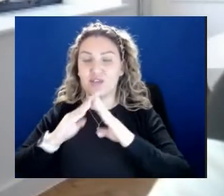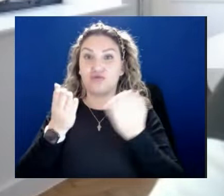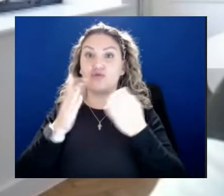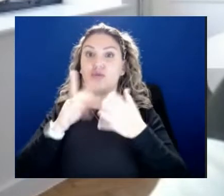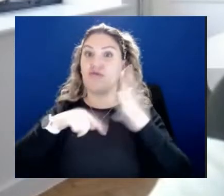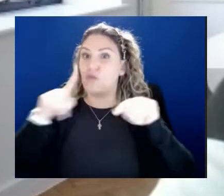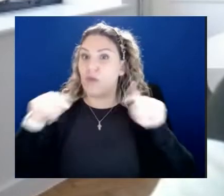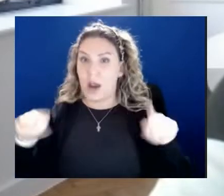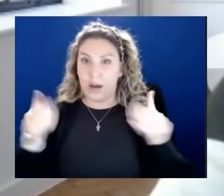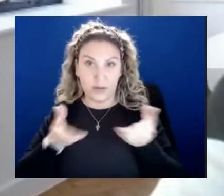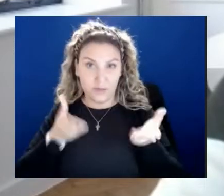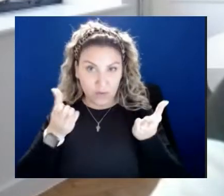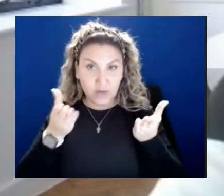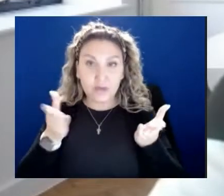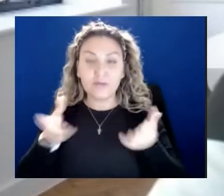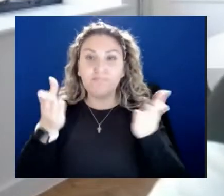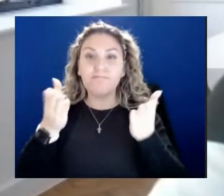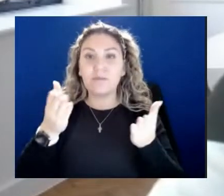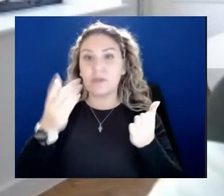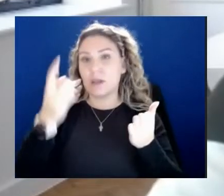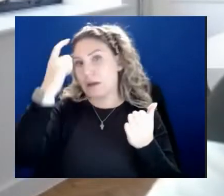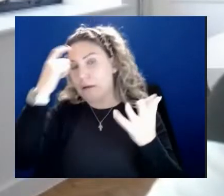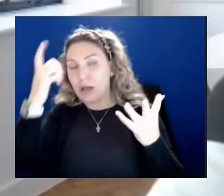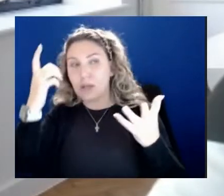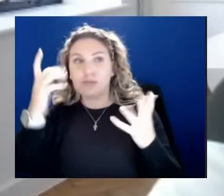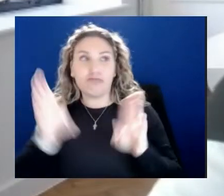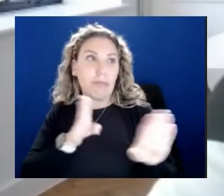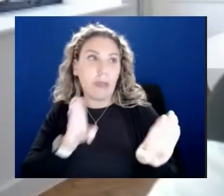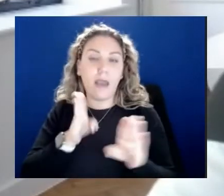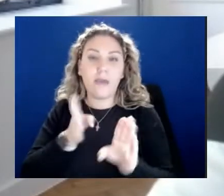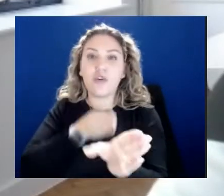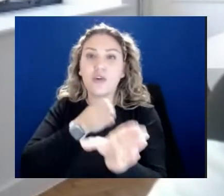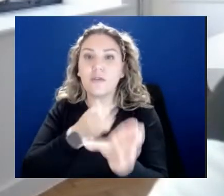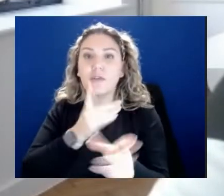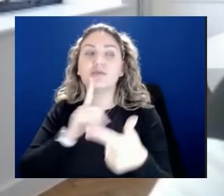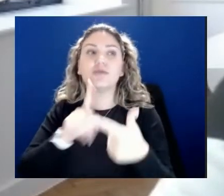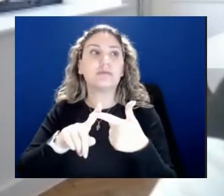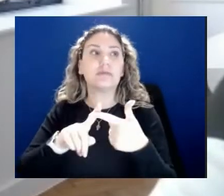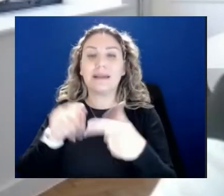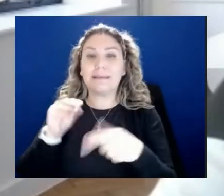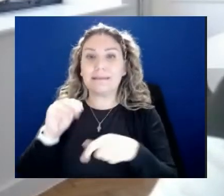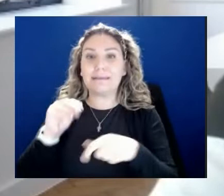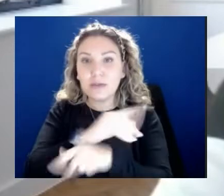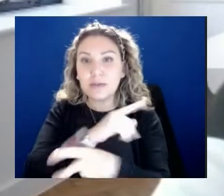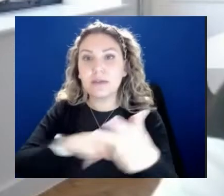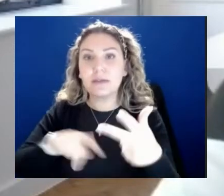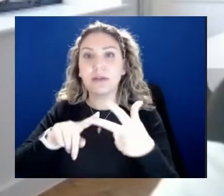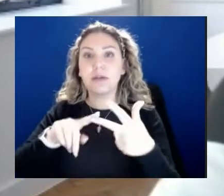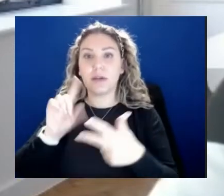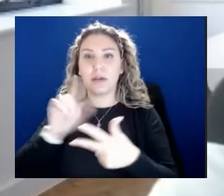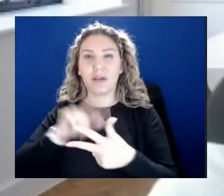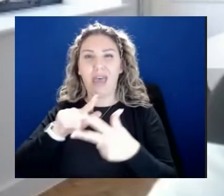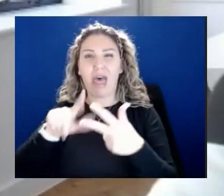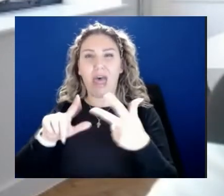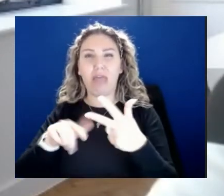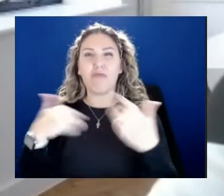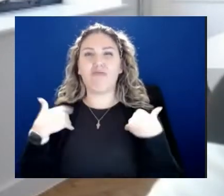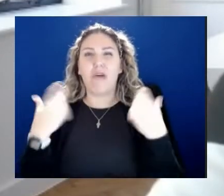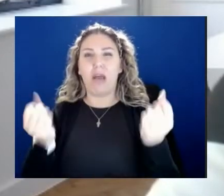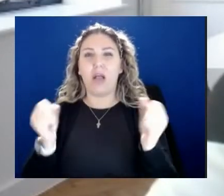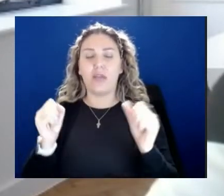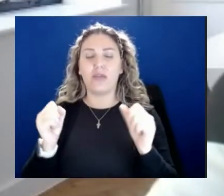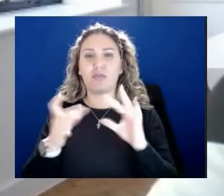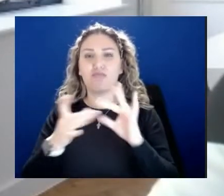to cognitive behavior intervention, counseling, as well as other sort of healthy relationship classes and things like